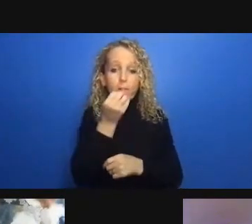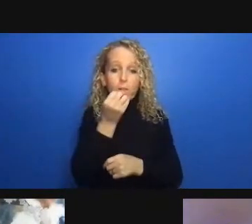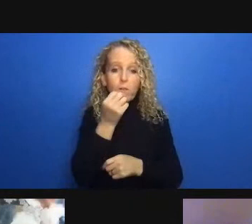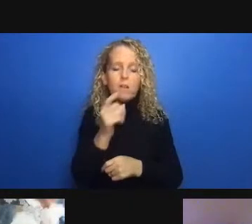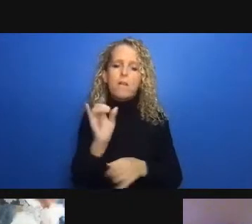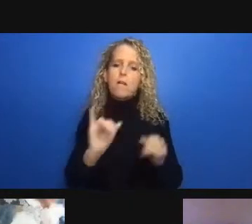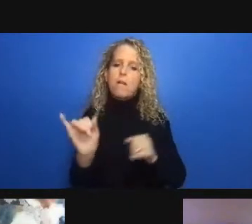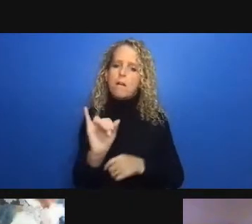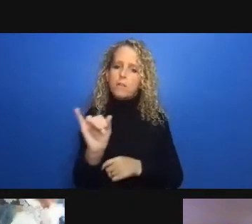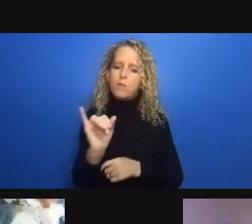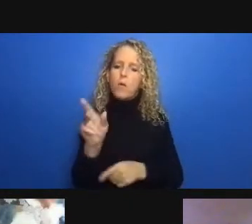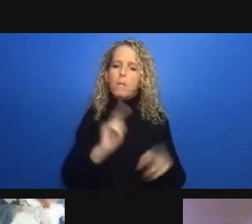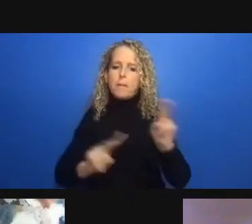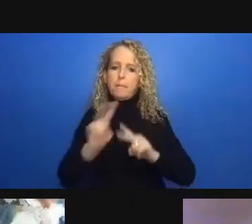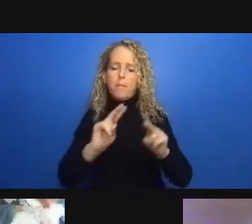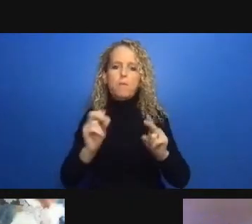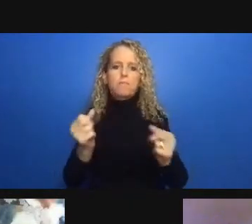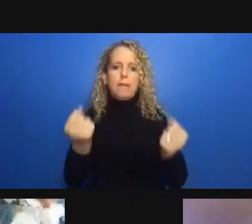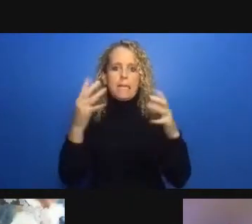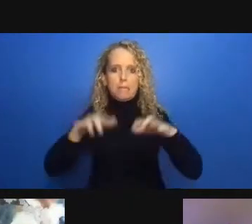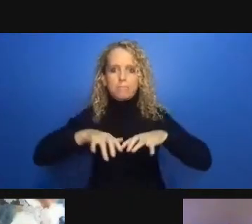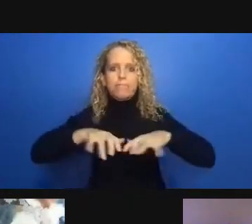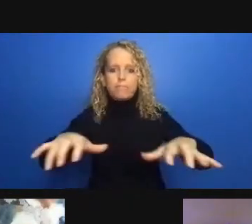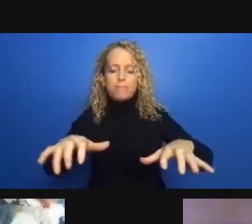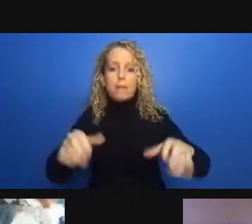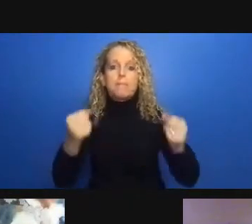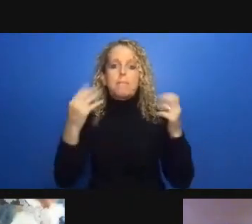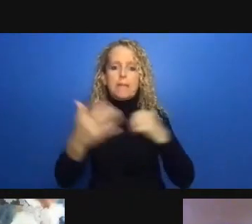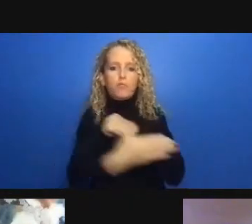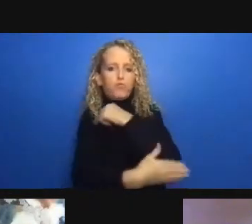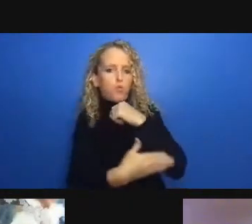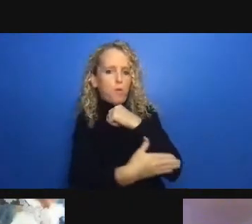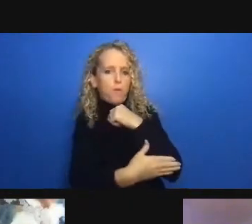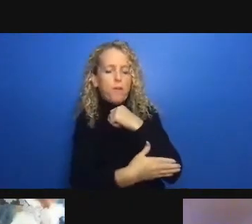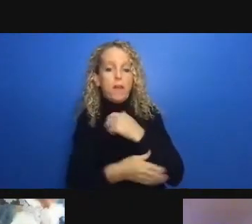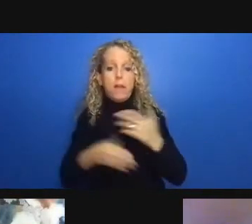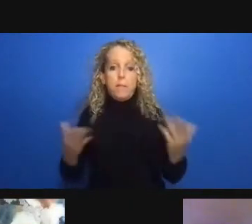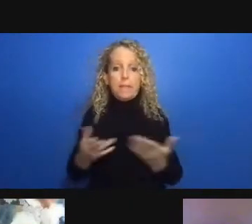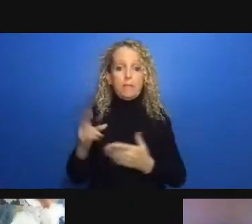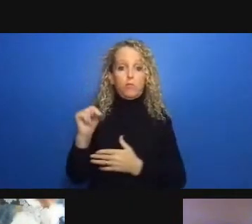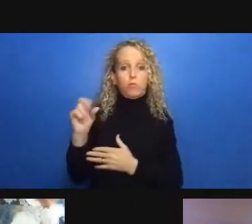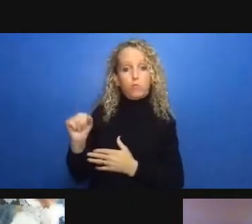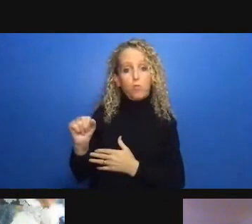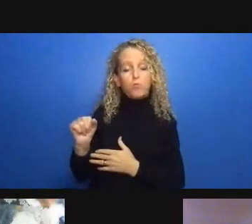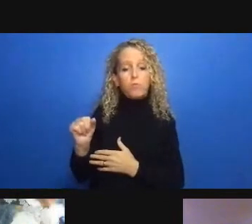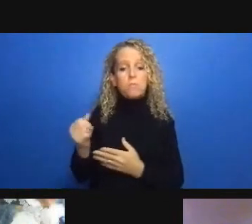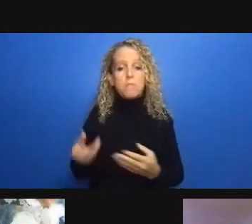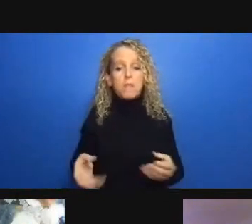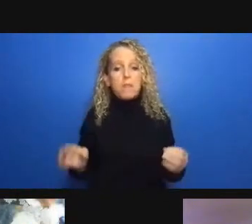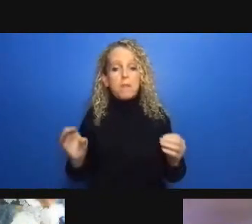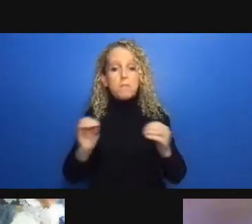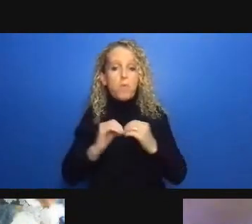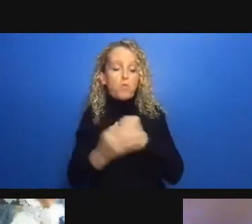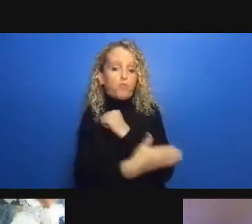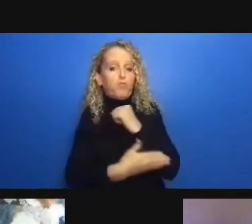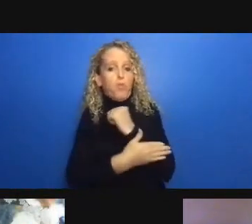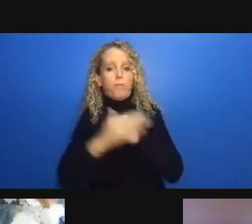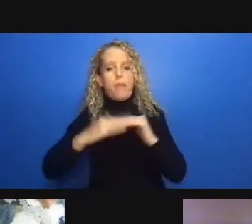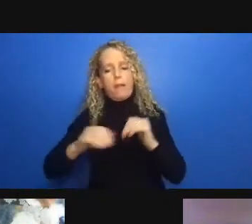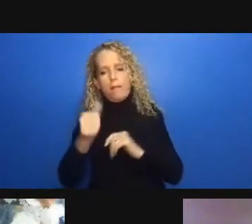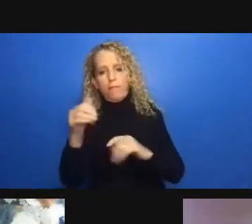population that was still rural, whereas we have moved largely away from rural settings. Nova Scotia, of course, has a higher percentage than other parts of Canada.